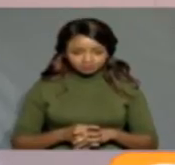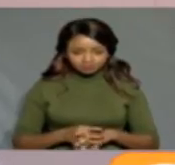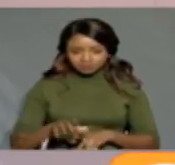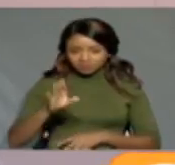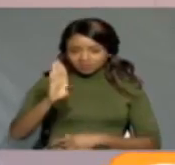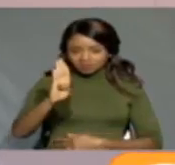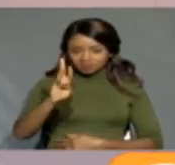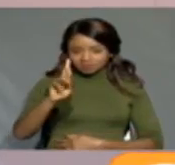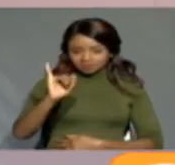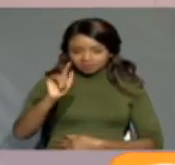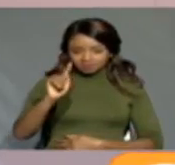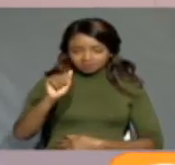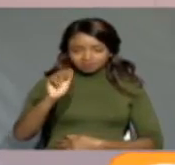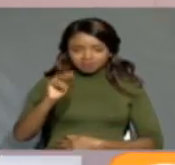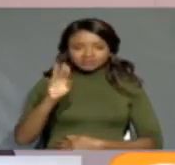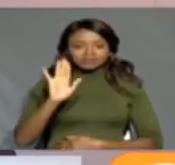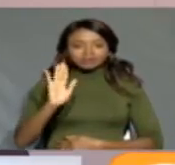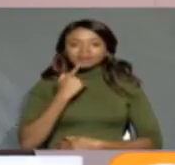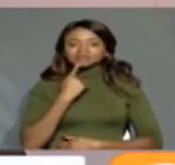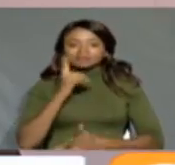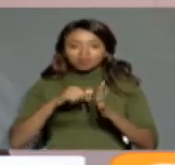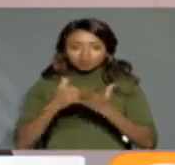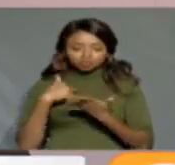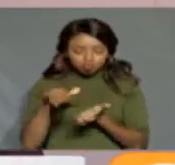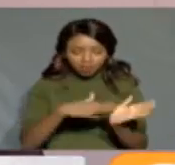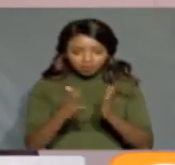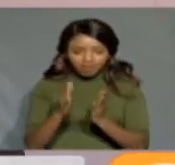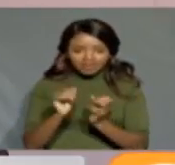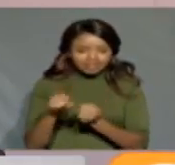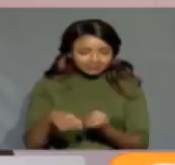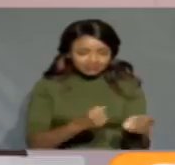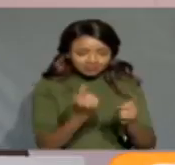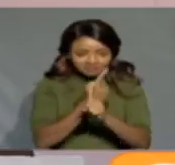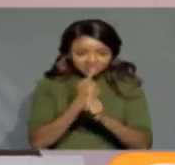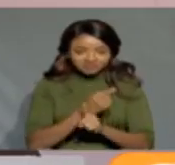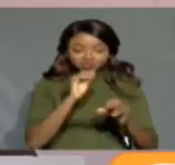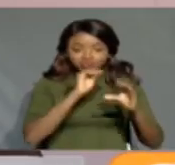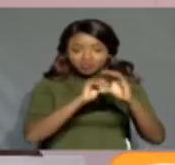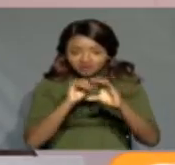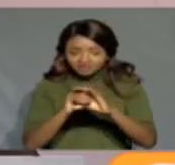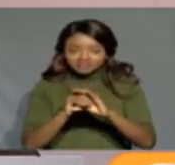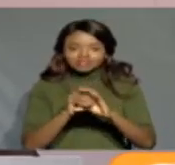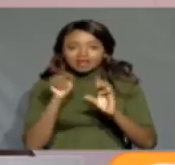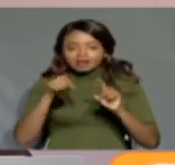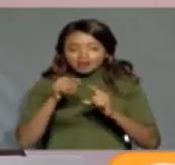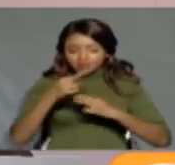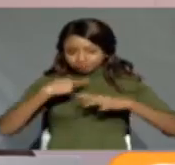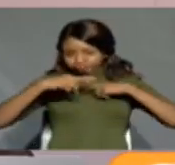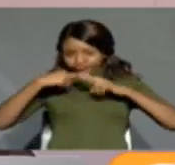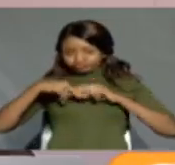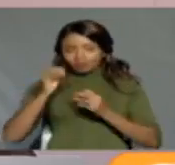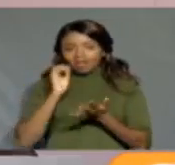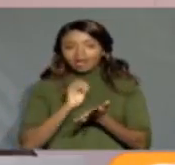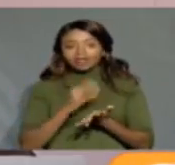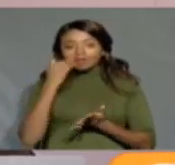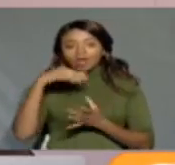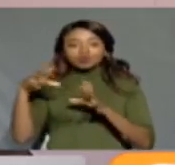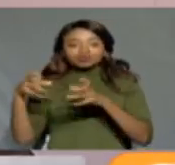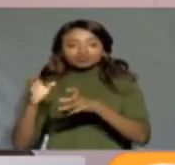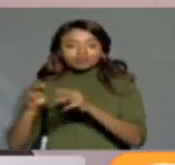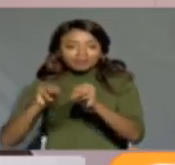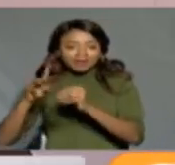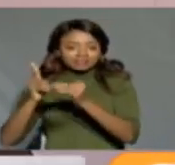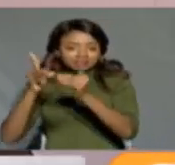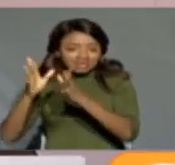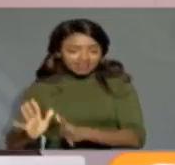Britam says it is revising its property investment strategy. Speaking during the release of the firm's half-year report, Group Managing Director